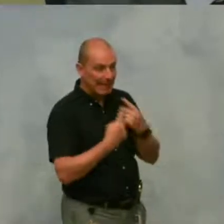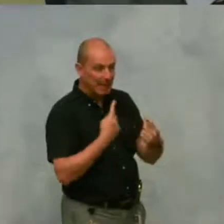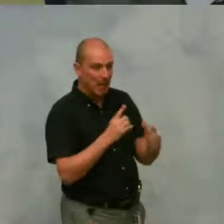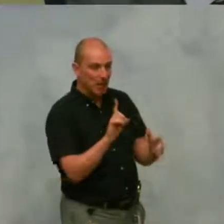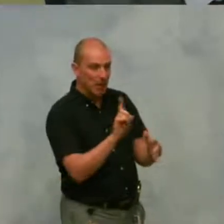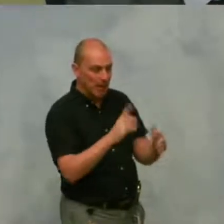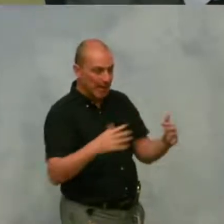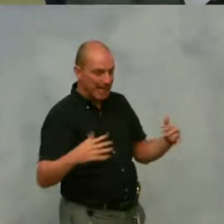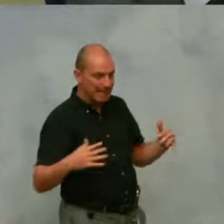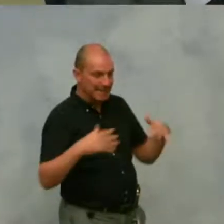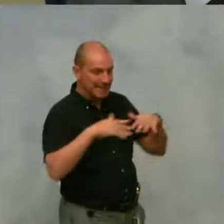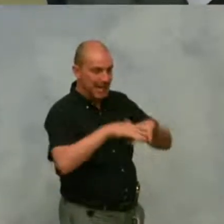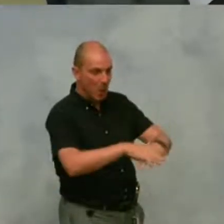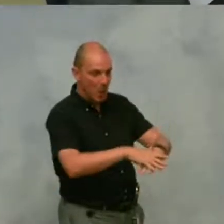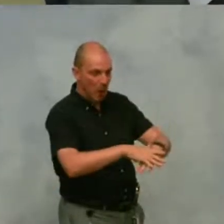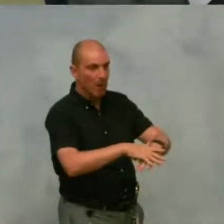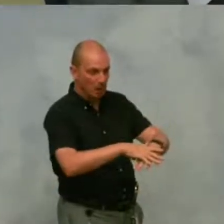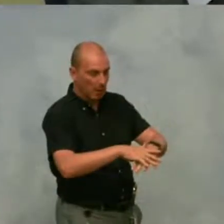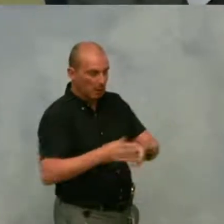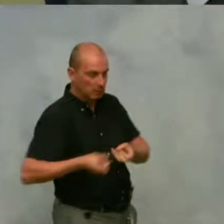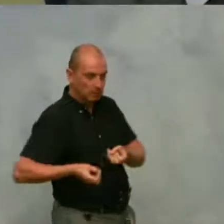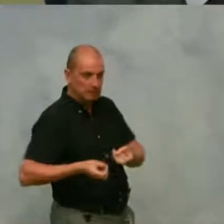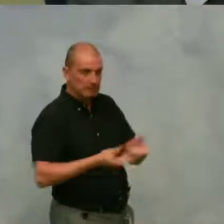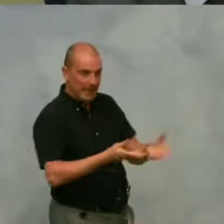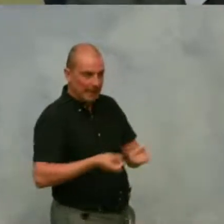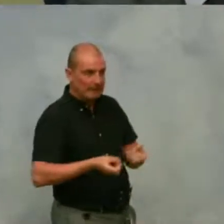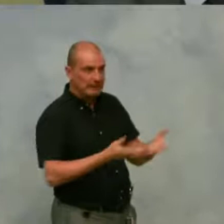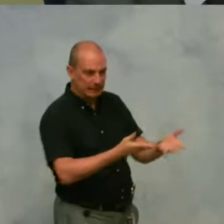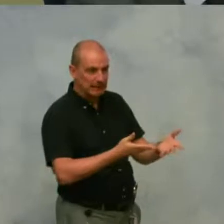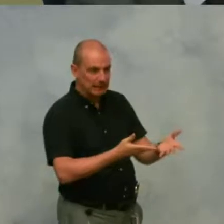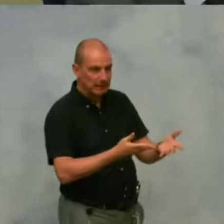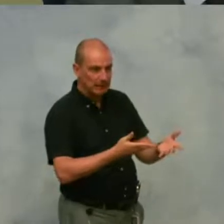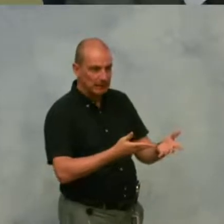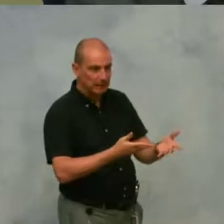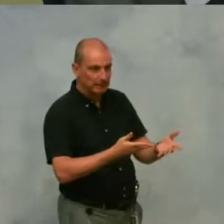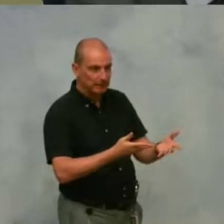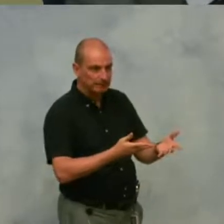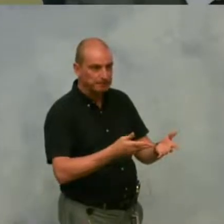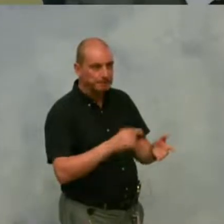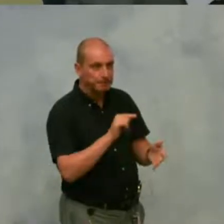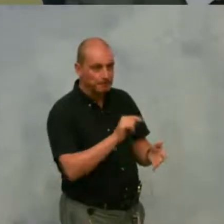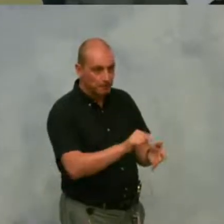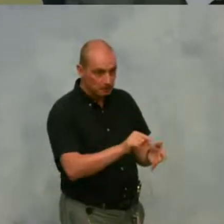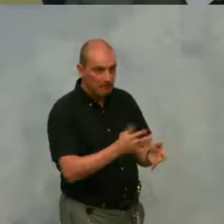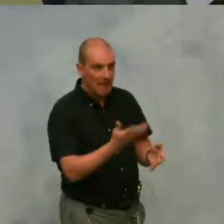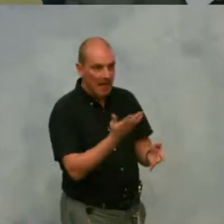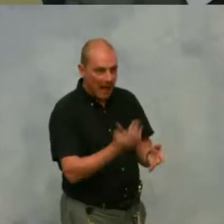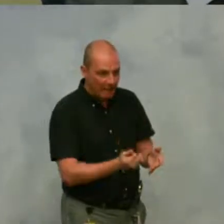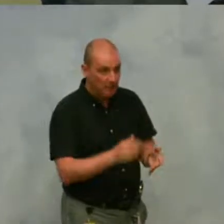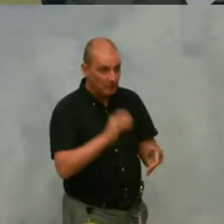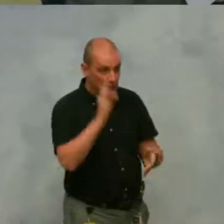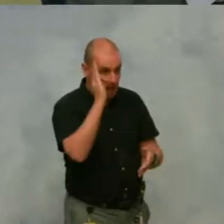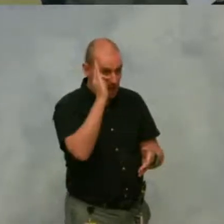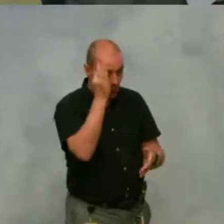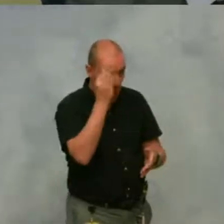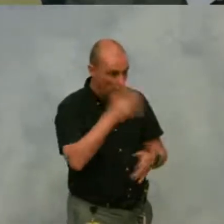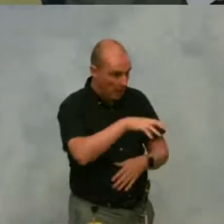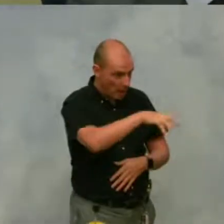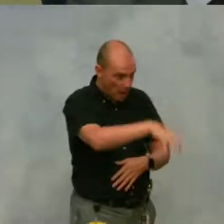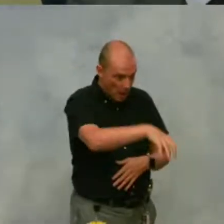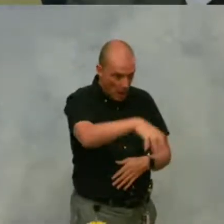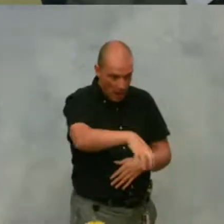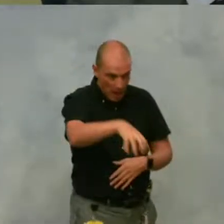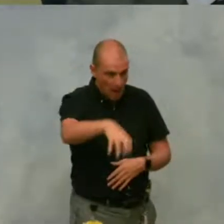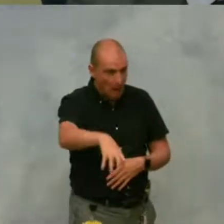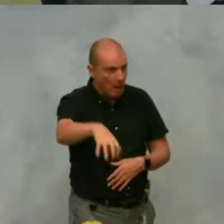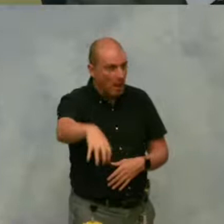that capital spend. And again, we've got a large estate across our council sites, and we'll be going